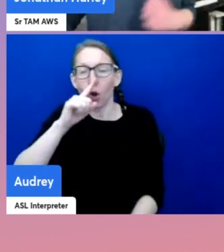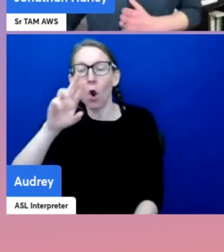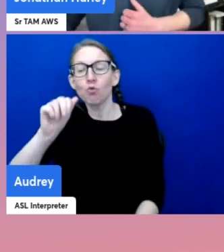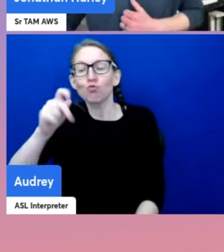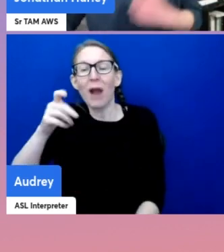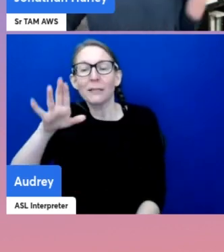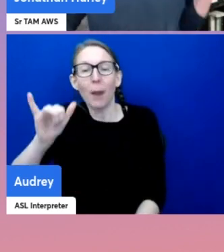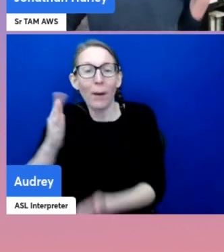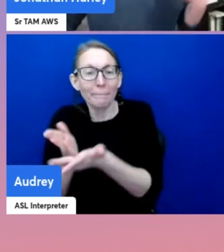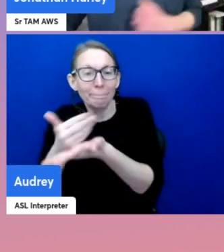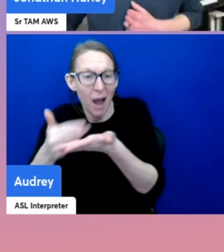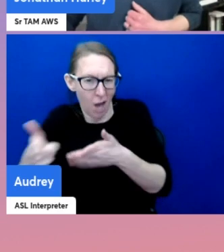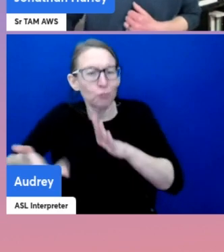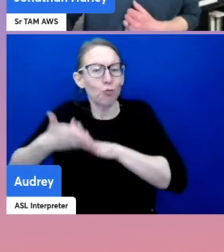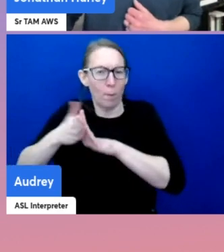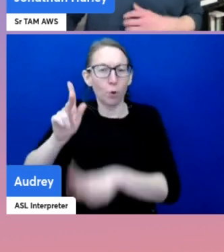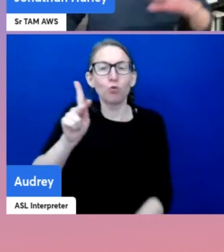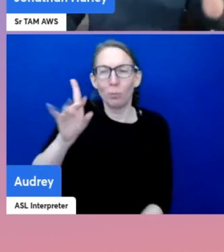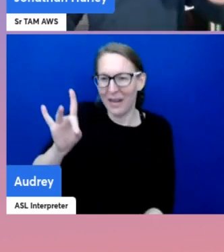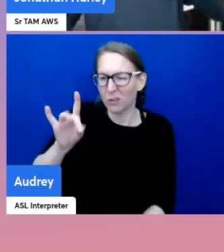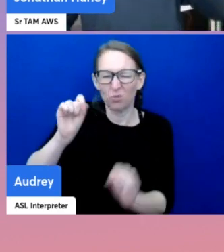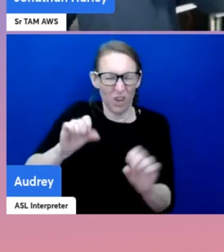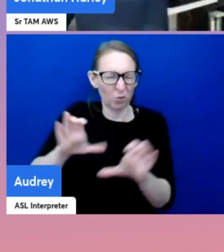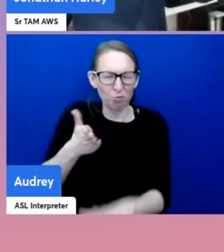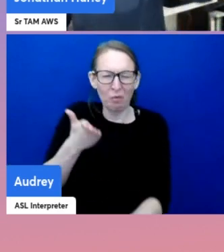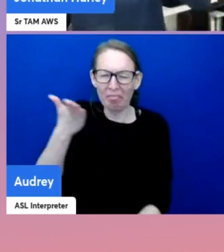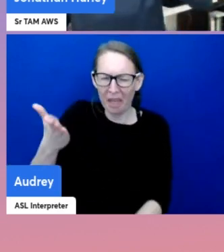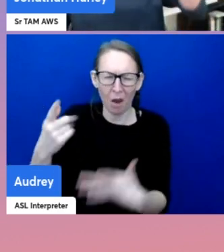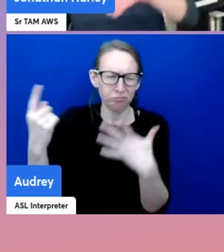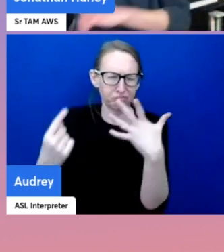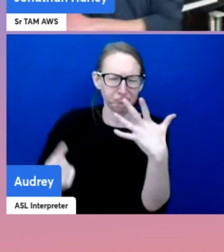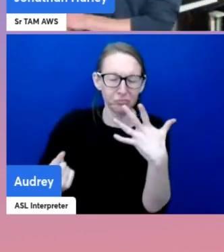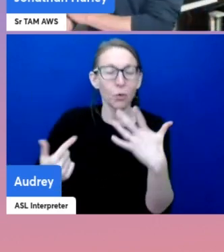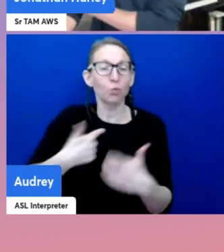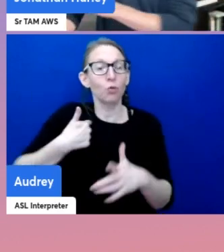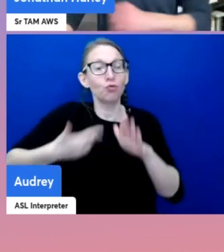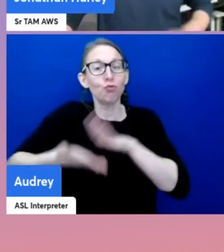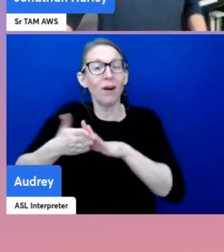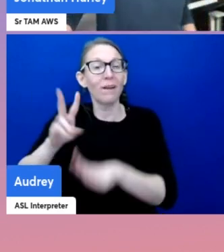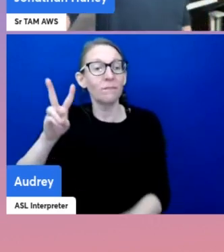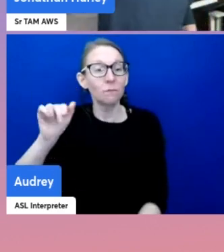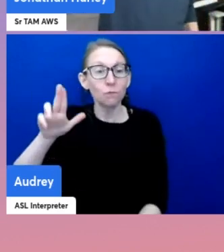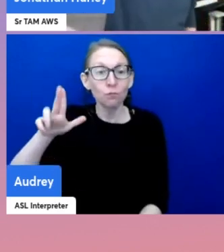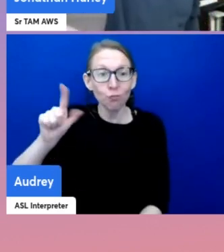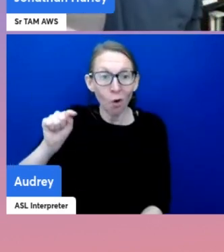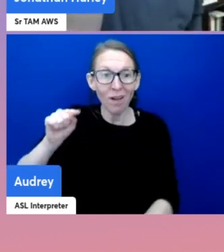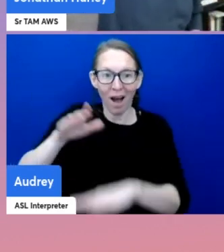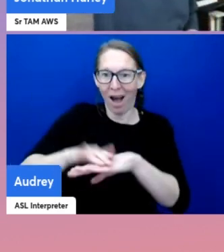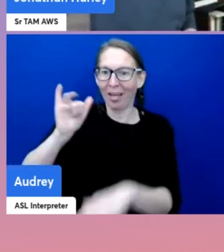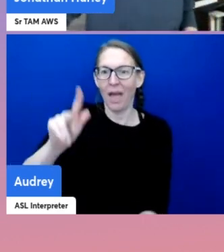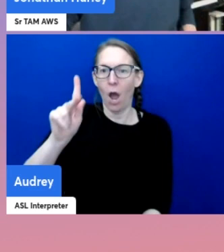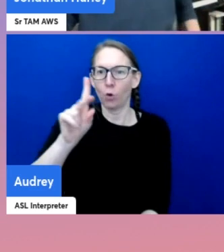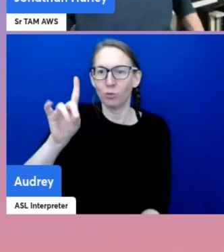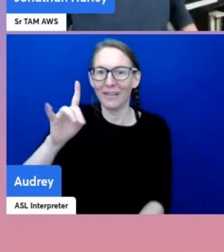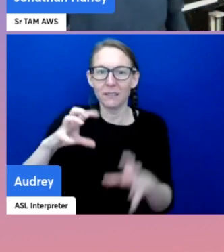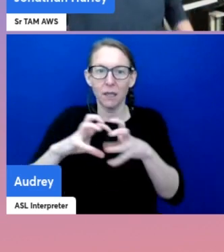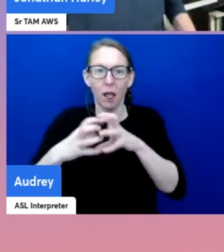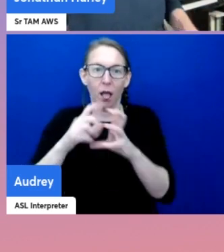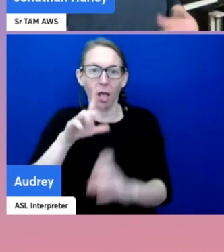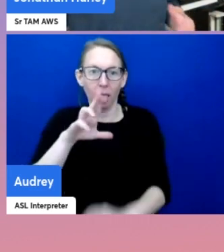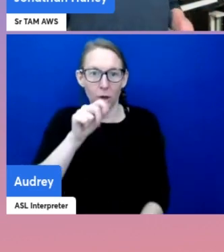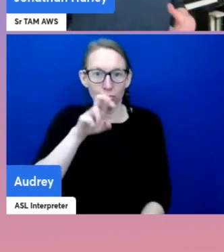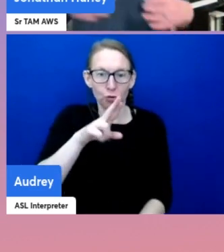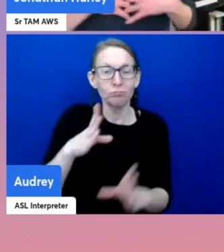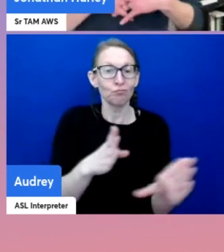Those are running Kubernetes. You could do this there. And we're running Vault there on that Kubernetes cluster. Over here on the right, we have an